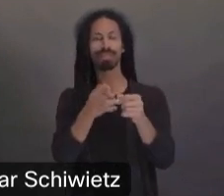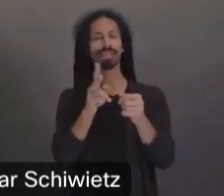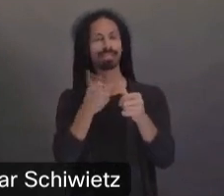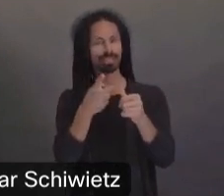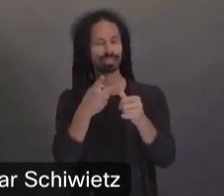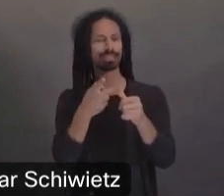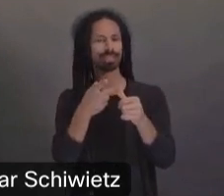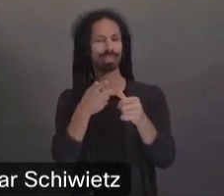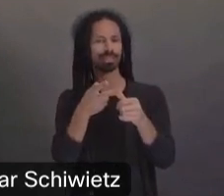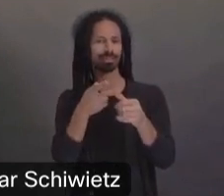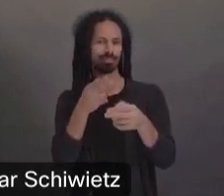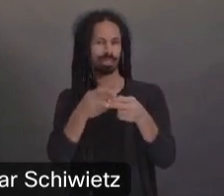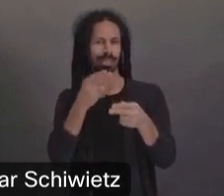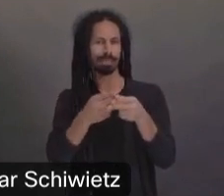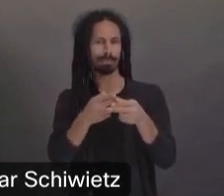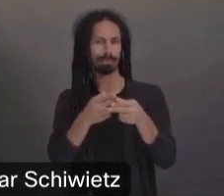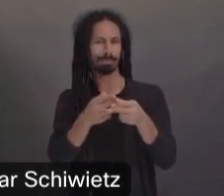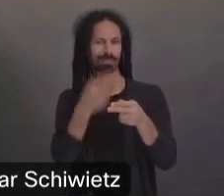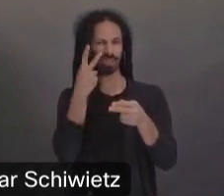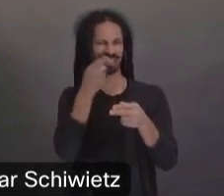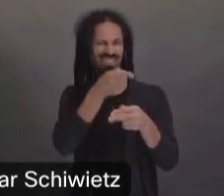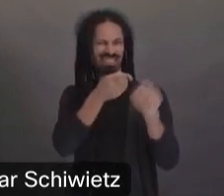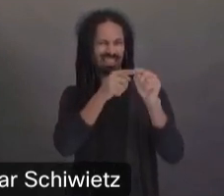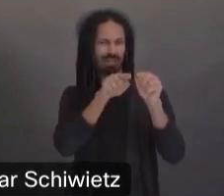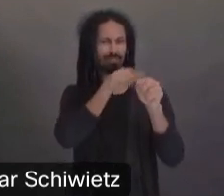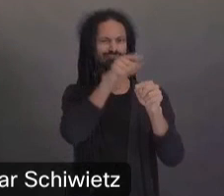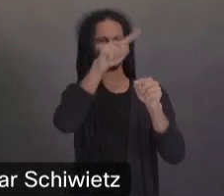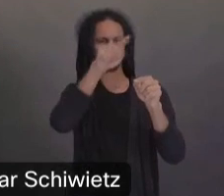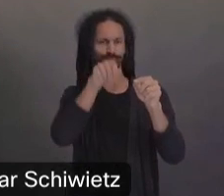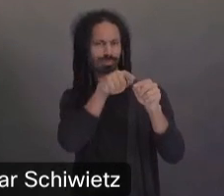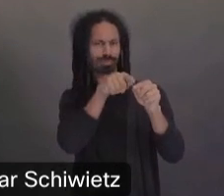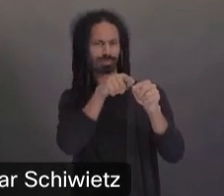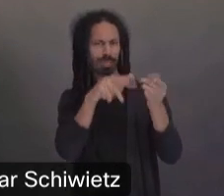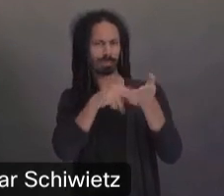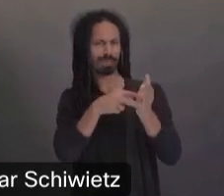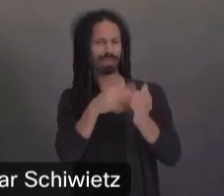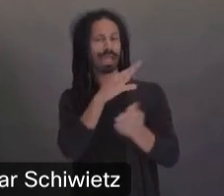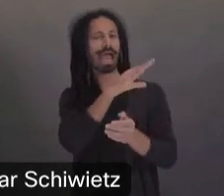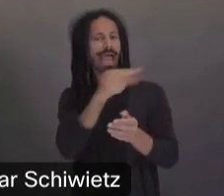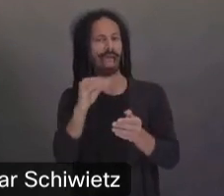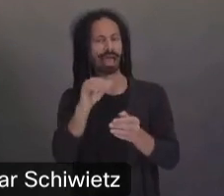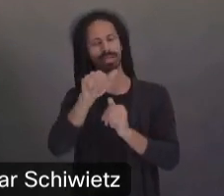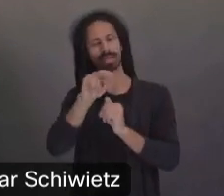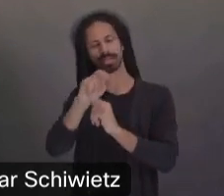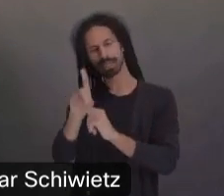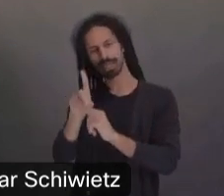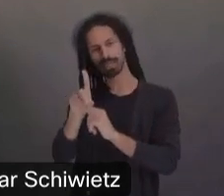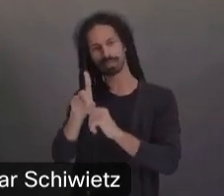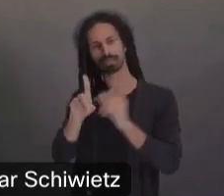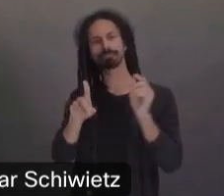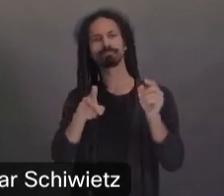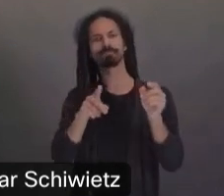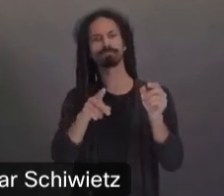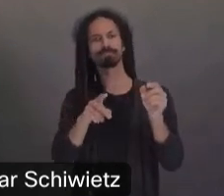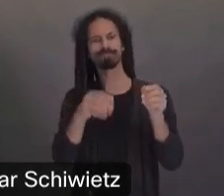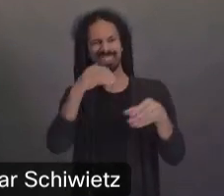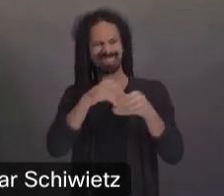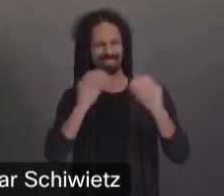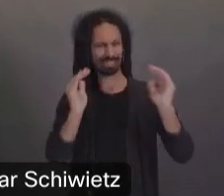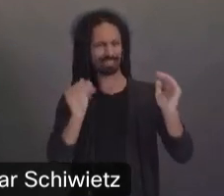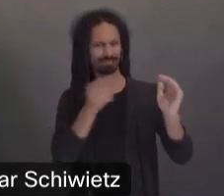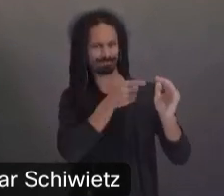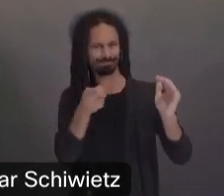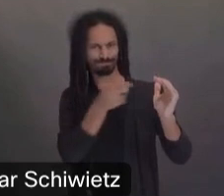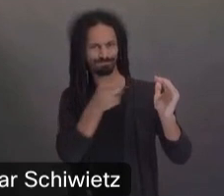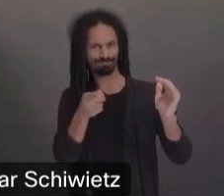the symbol ampersand, which is the symbol for and, within the parenthetical